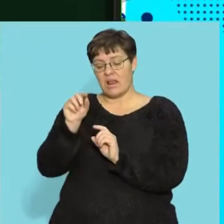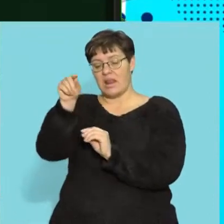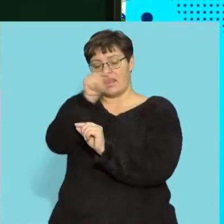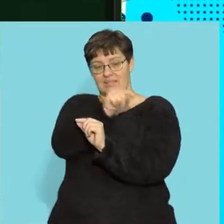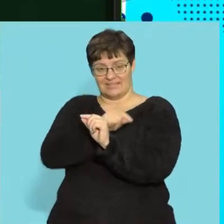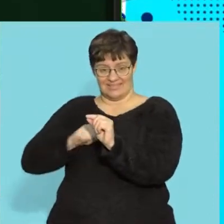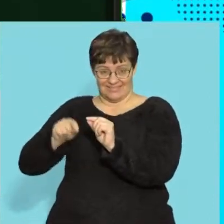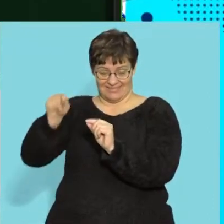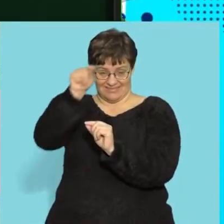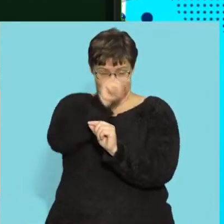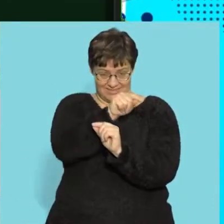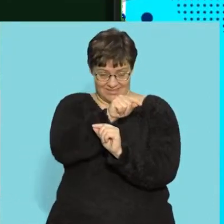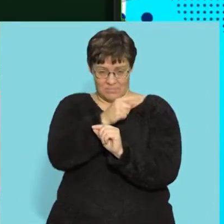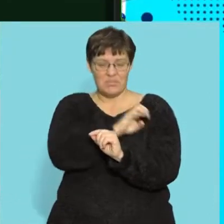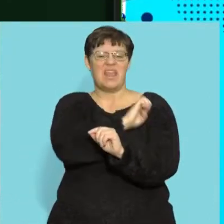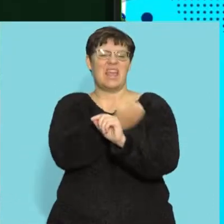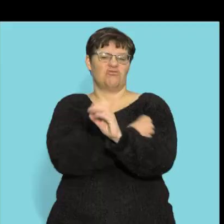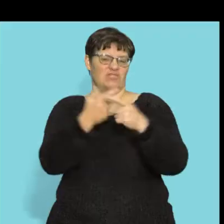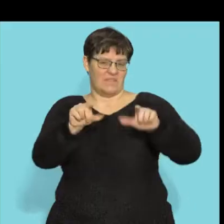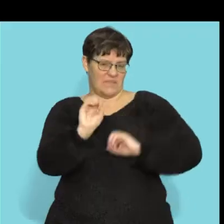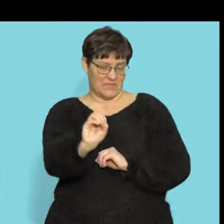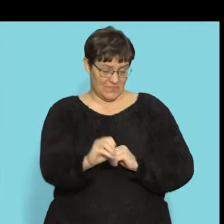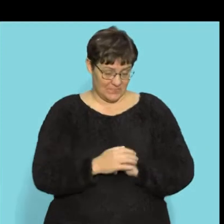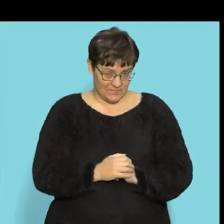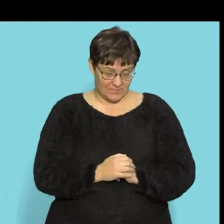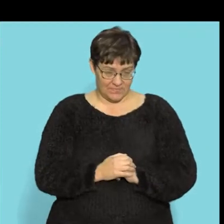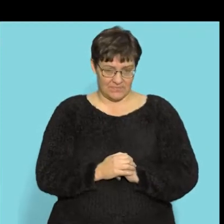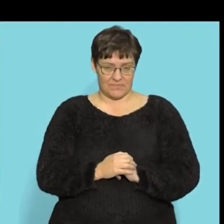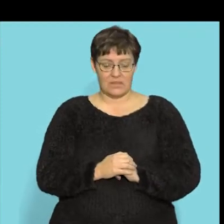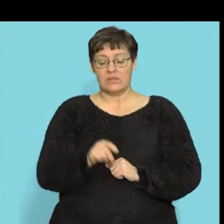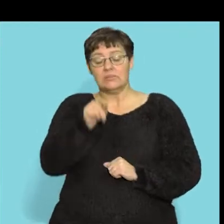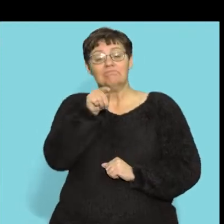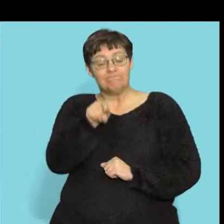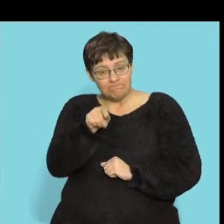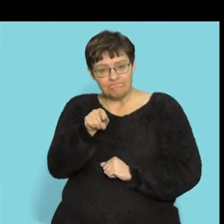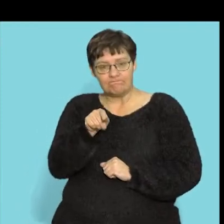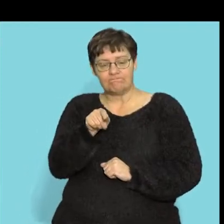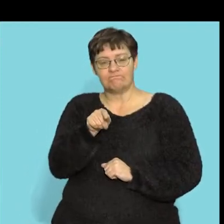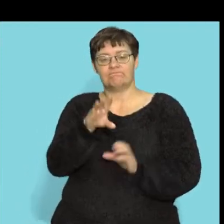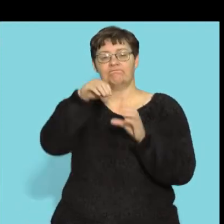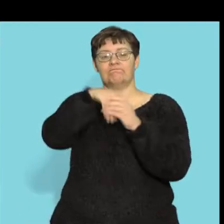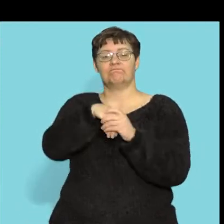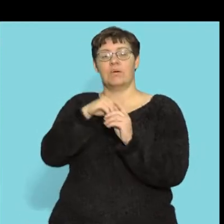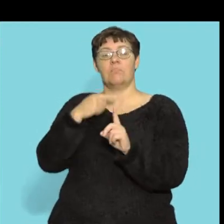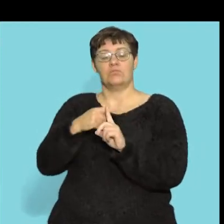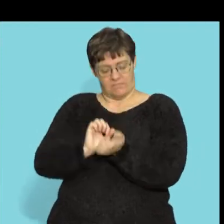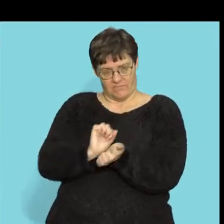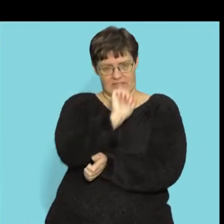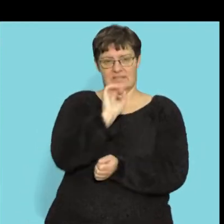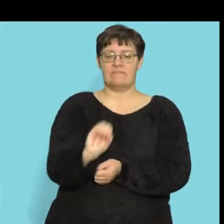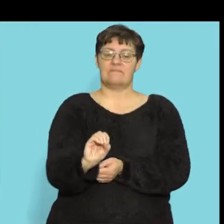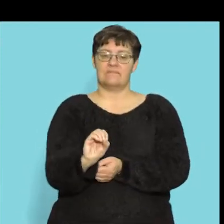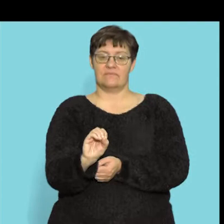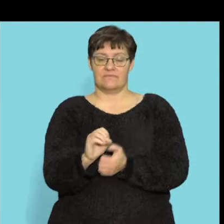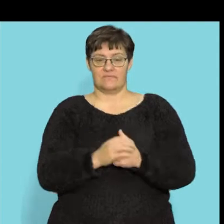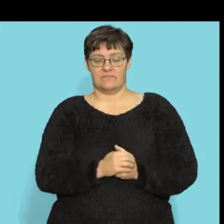energy levels, right? So we're saying that these protons are in the nucleus, they remain fixed in fixed position in the